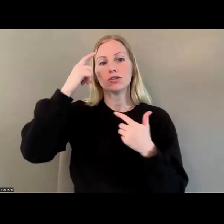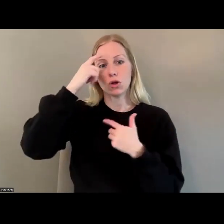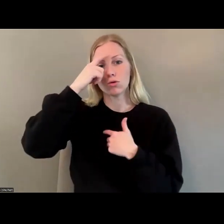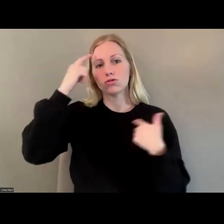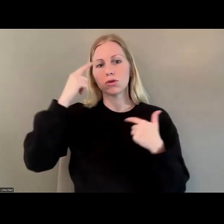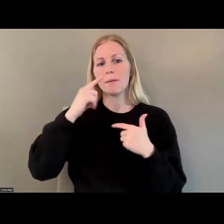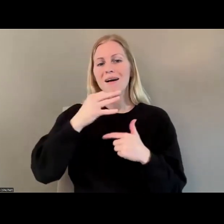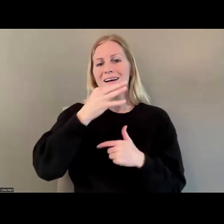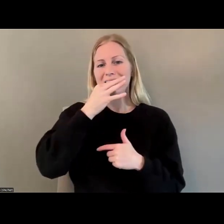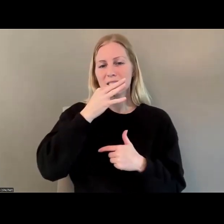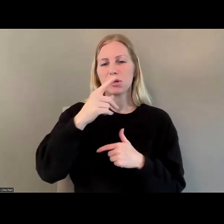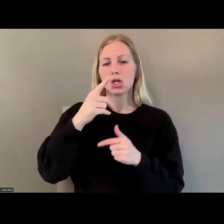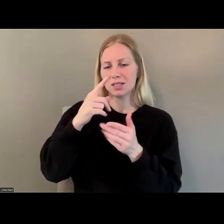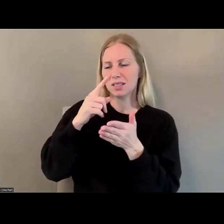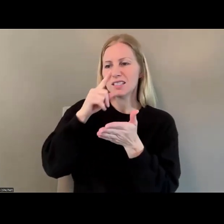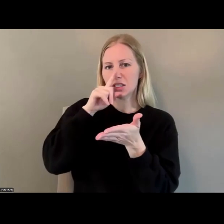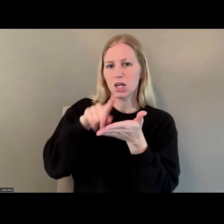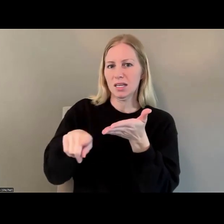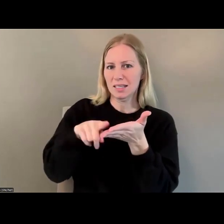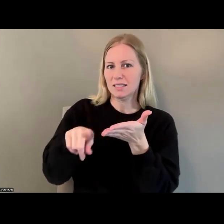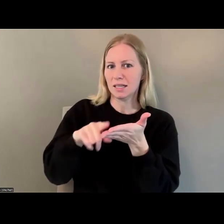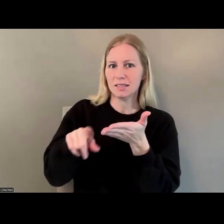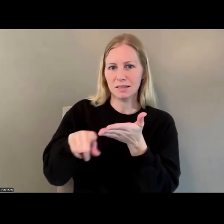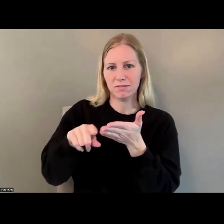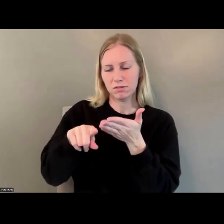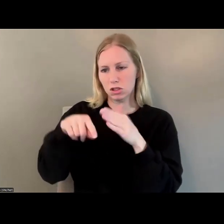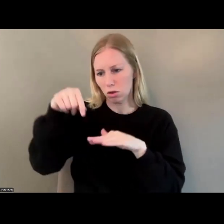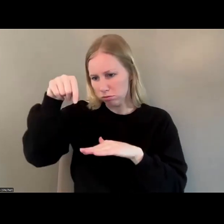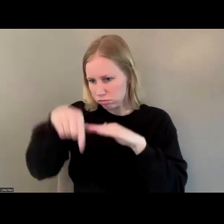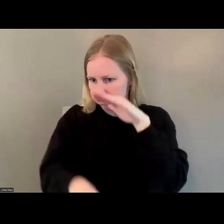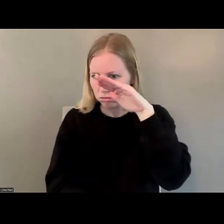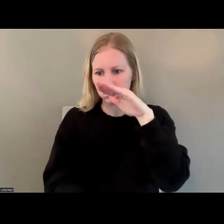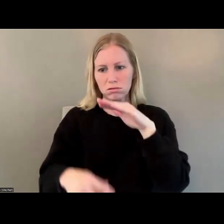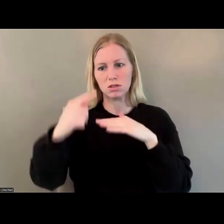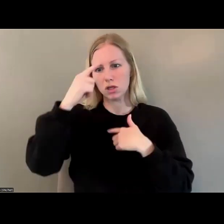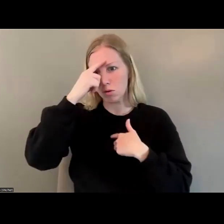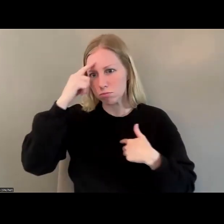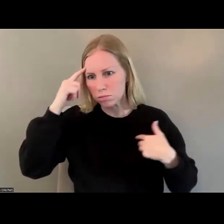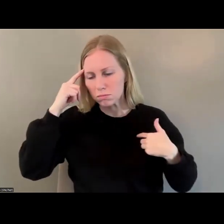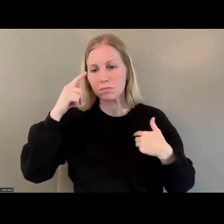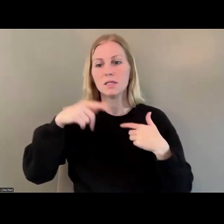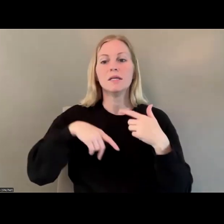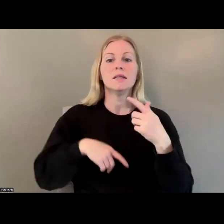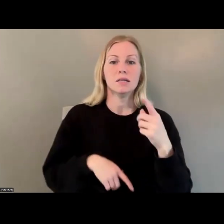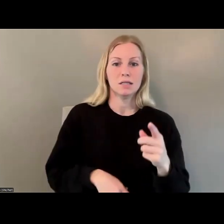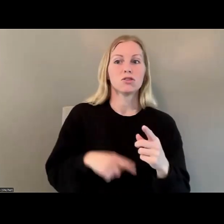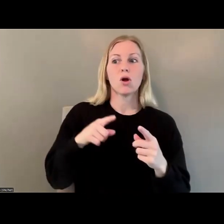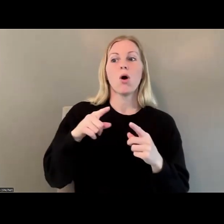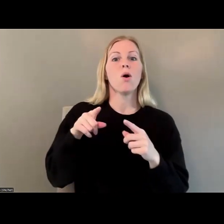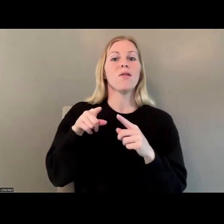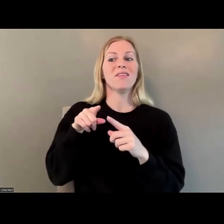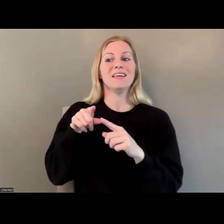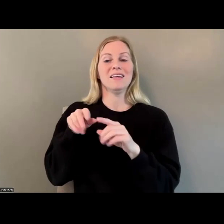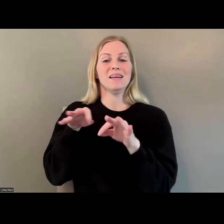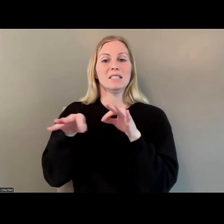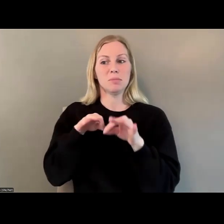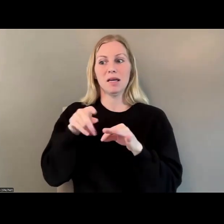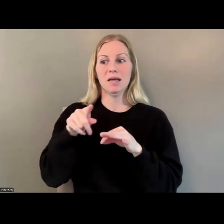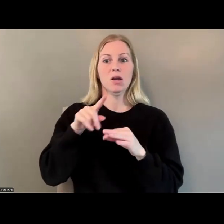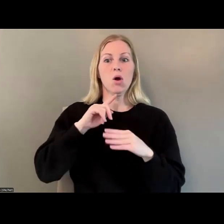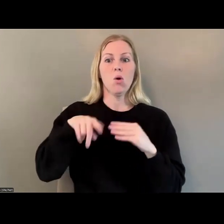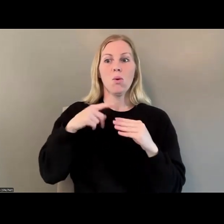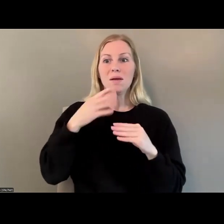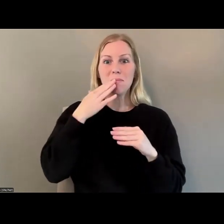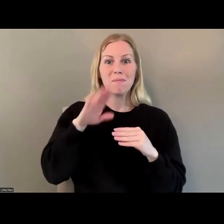extensive research in the area of immobilization and trauma. Van der Kolk explains that when bad things happen, you're supposed to activate your fight or